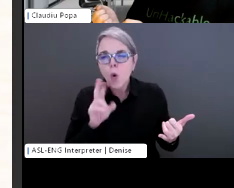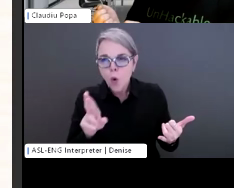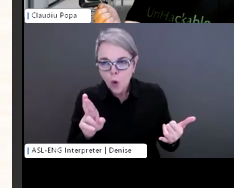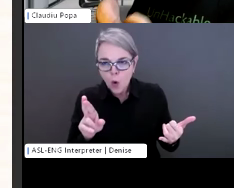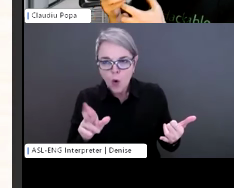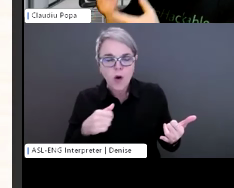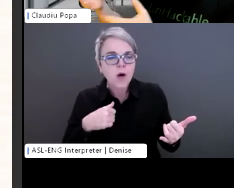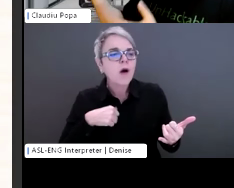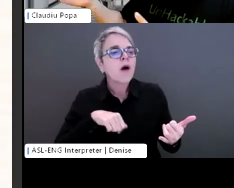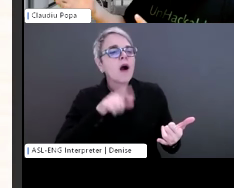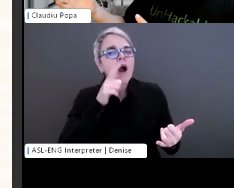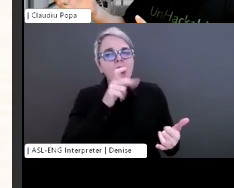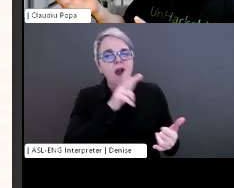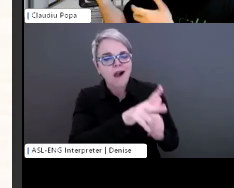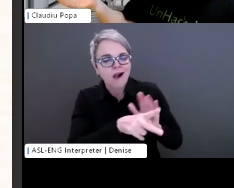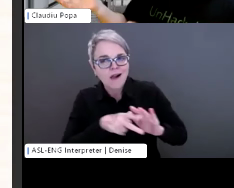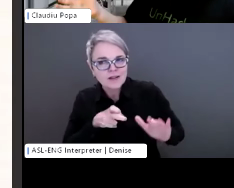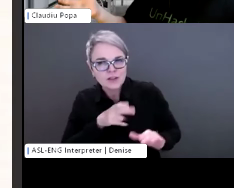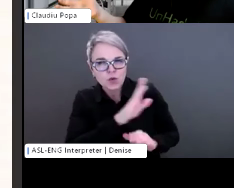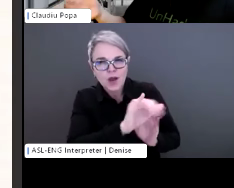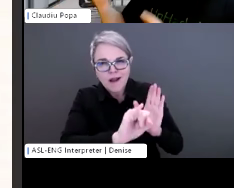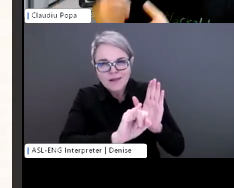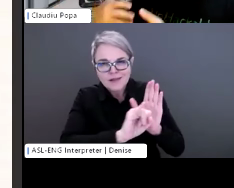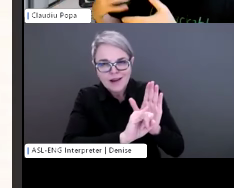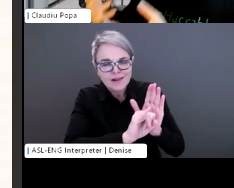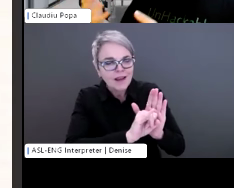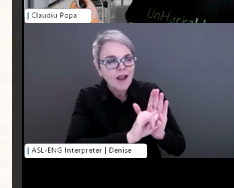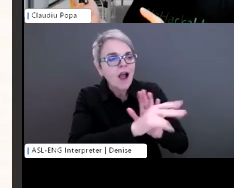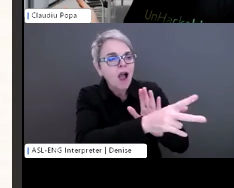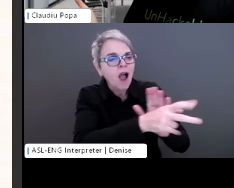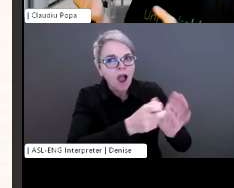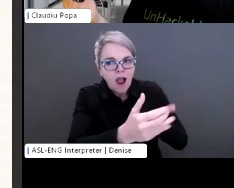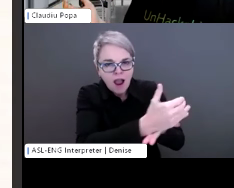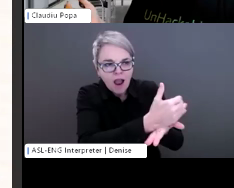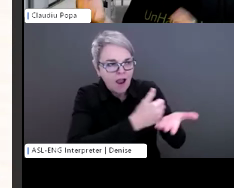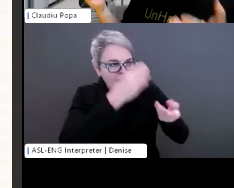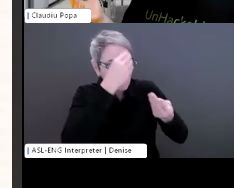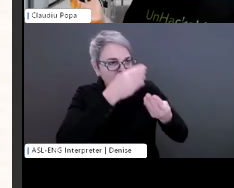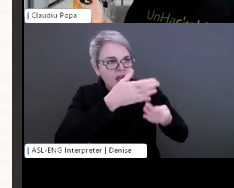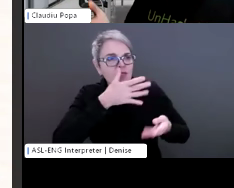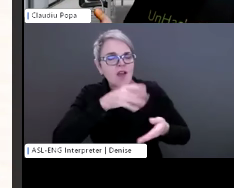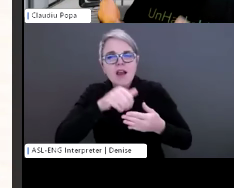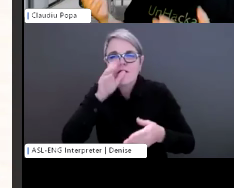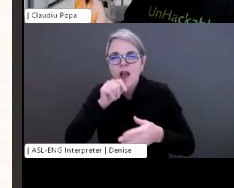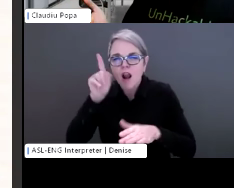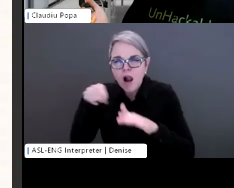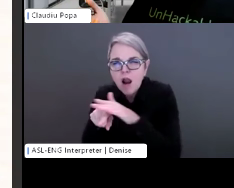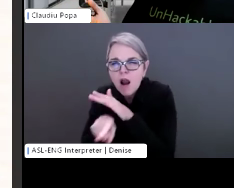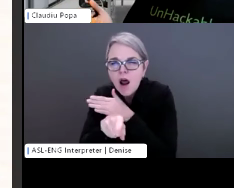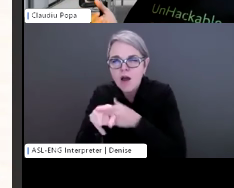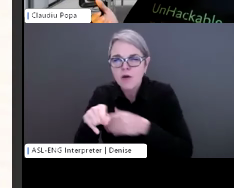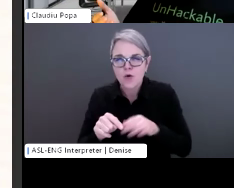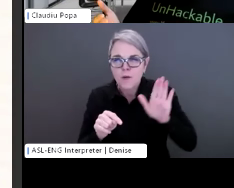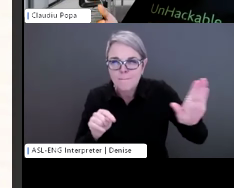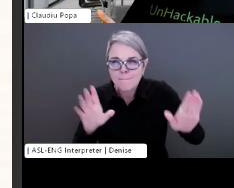their identity, we can have access to their money or what their identity can buy. For example, if they